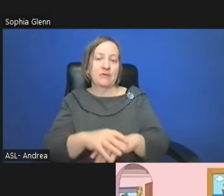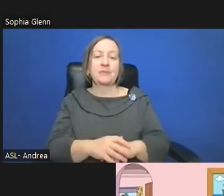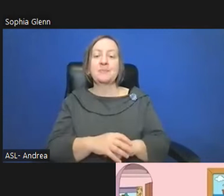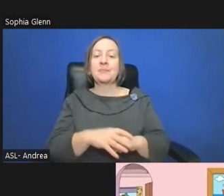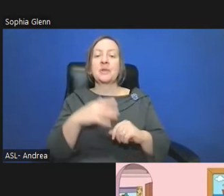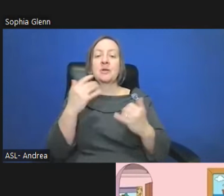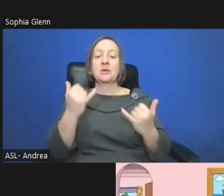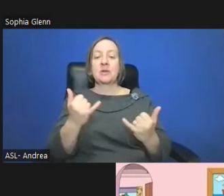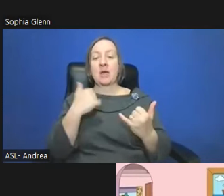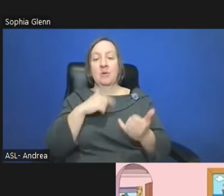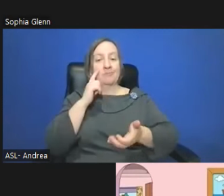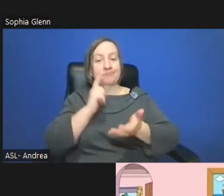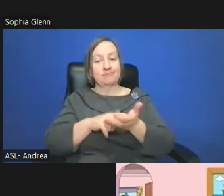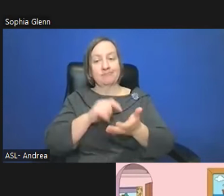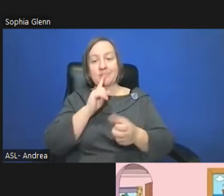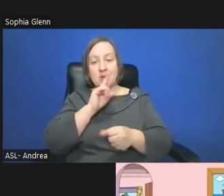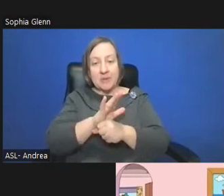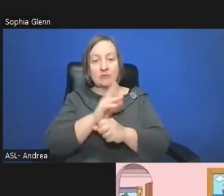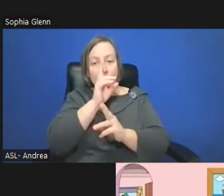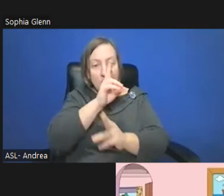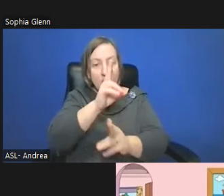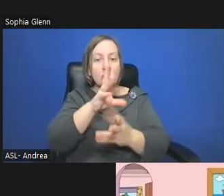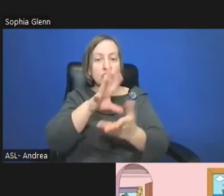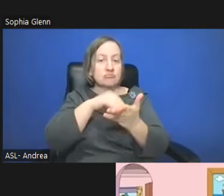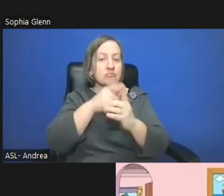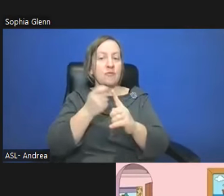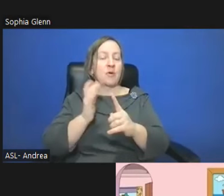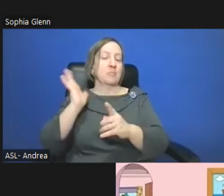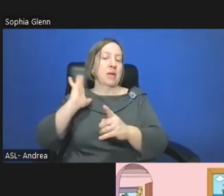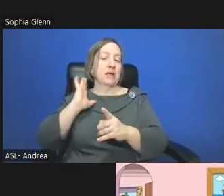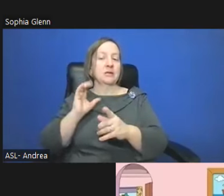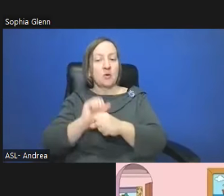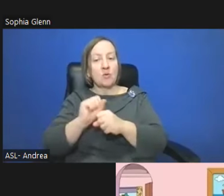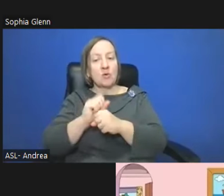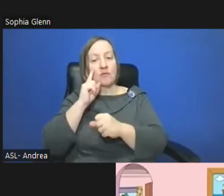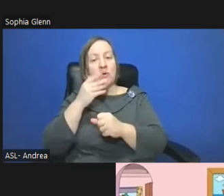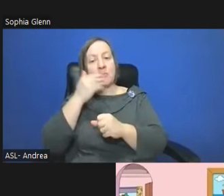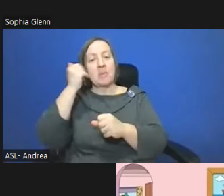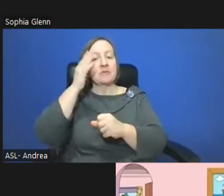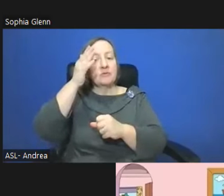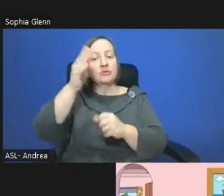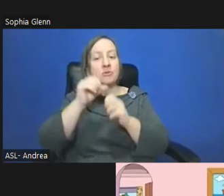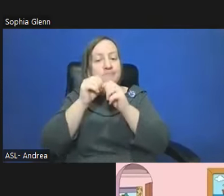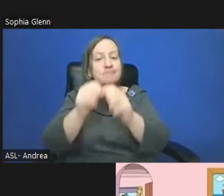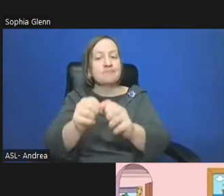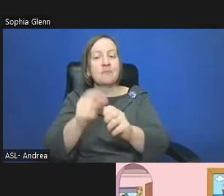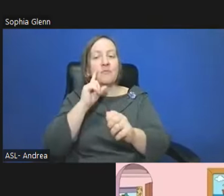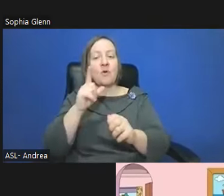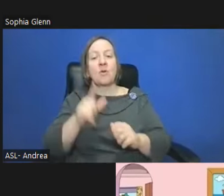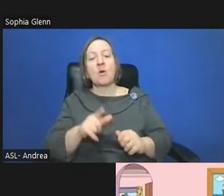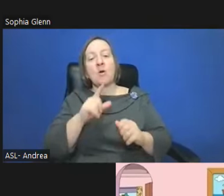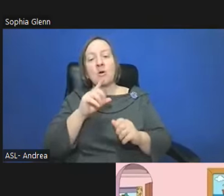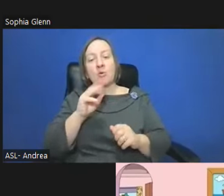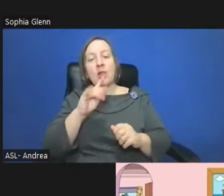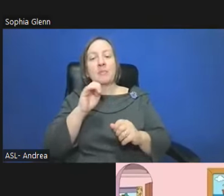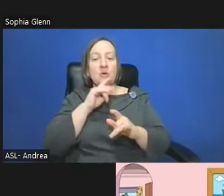and learning from the past and working towards a more equitable and sustainable future for the lower Willamette River. We commit to seeking